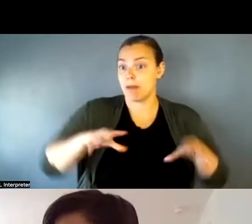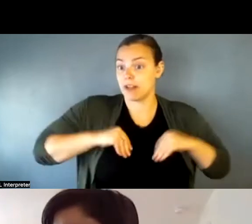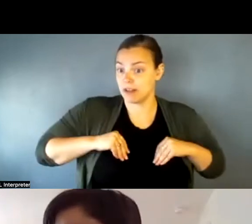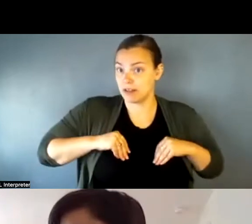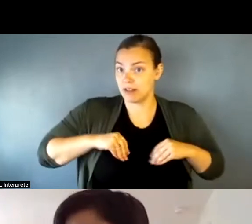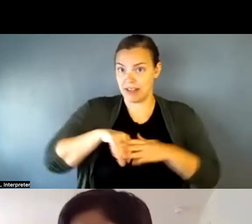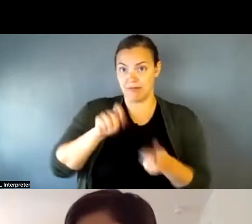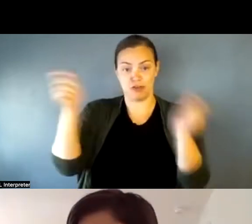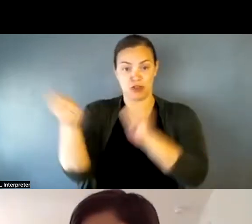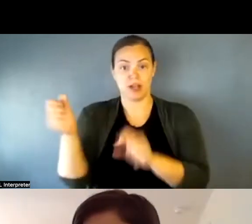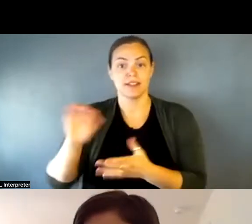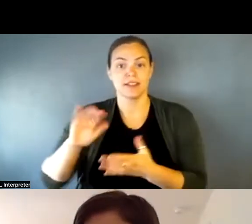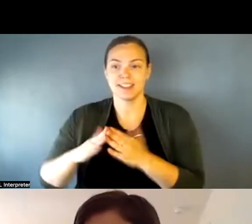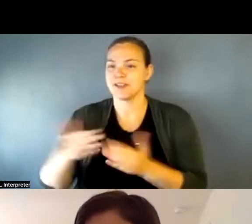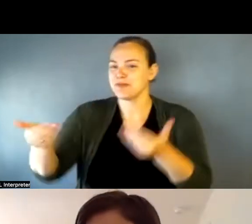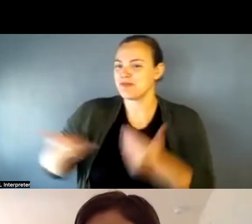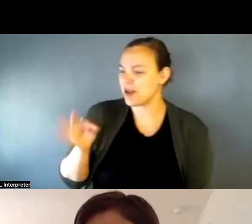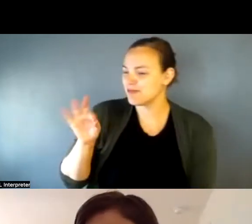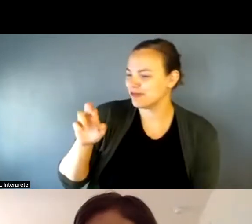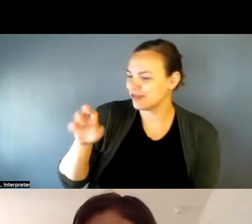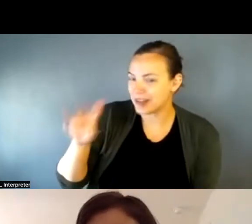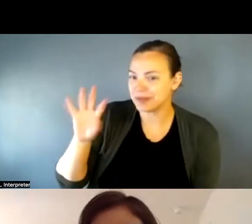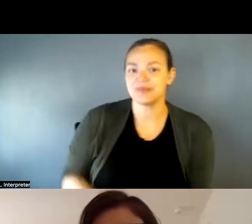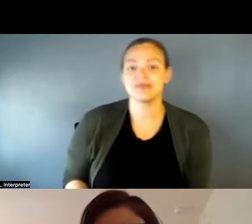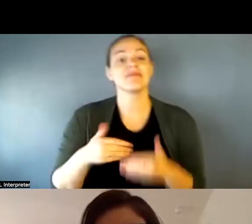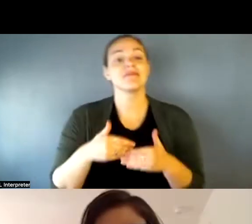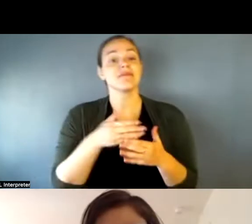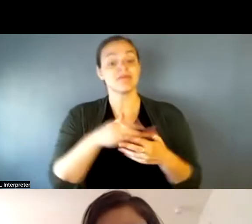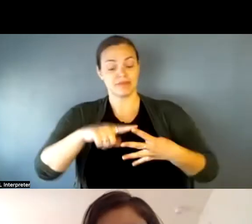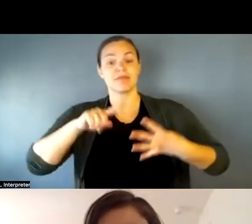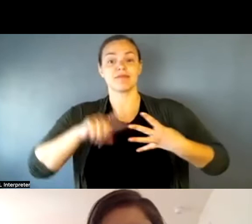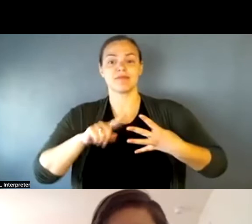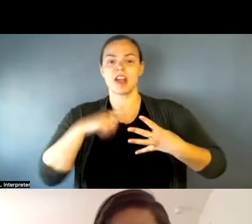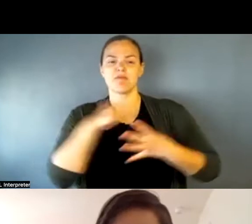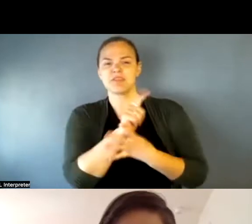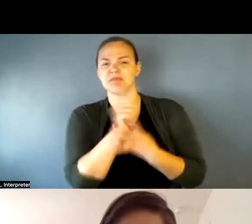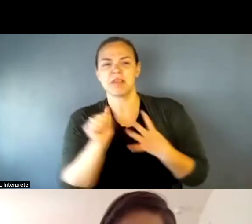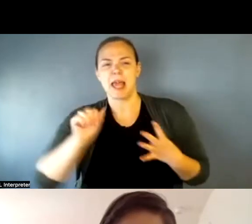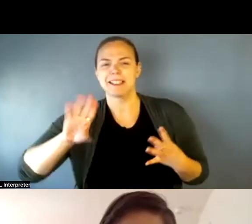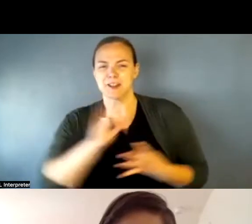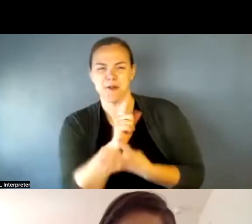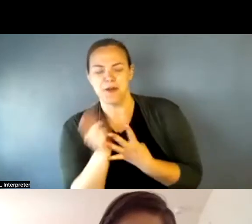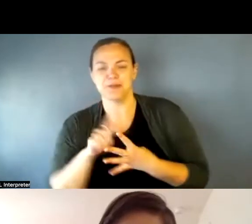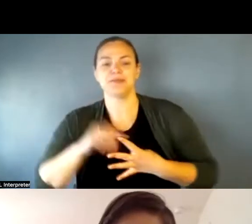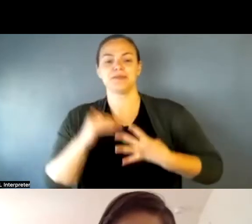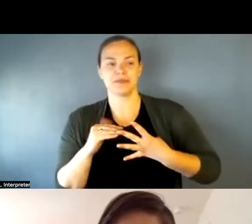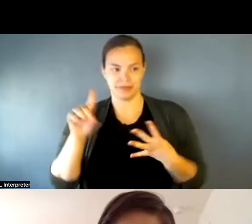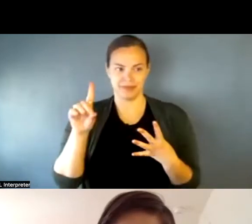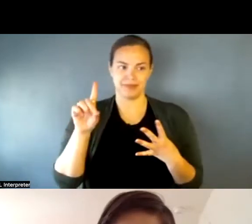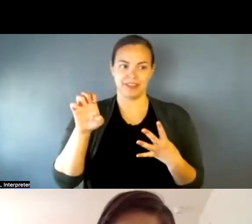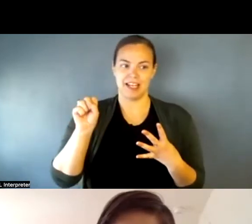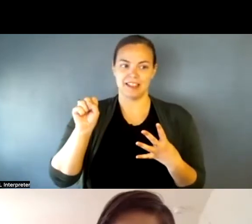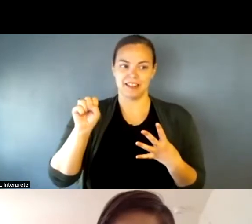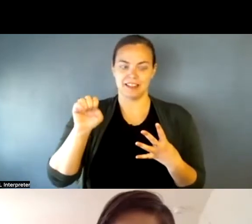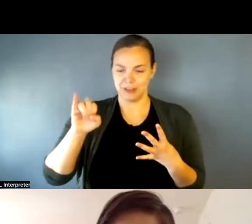city. So welcome, Fred. And our next panelist, and I'm going alphabetically, is Desiree Rose Fagin.